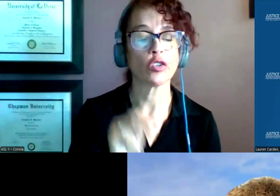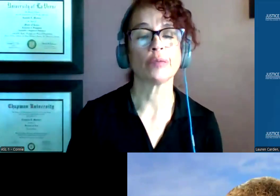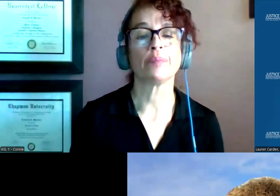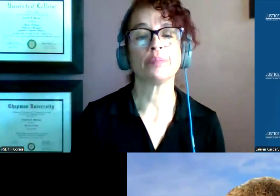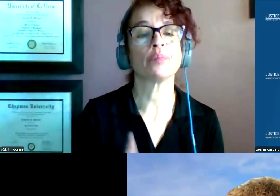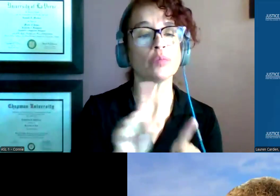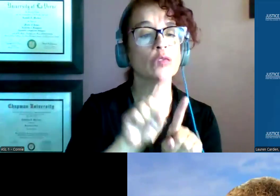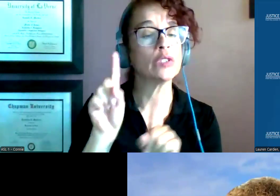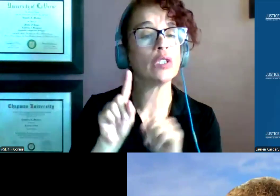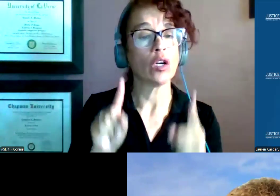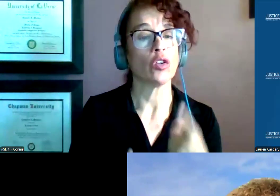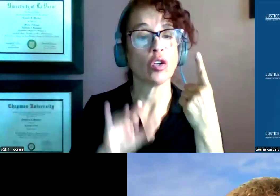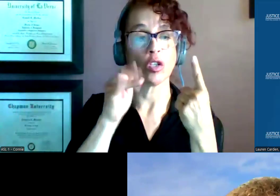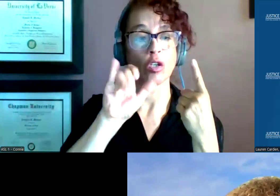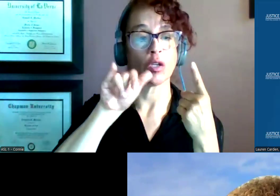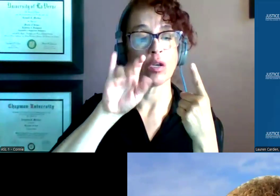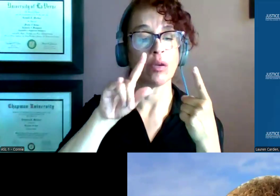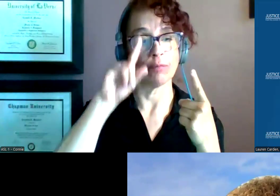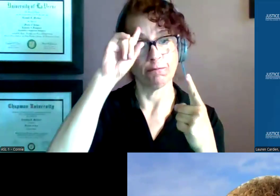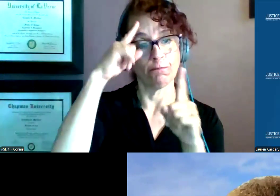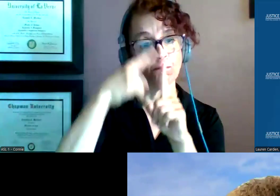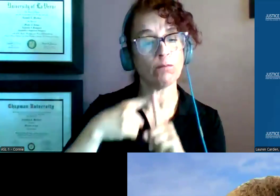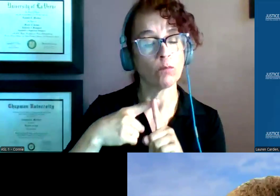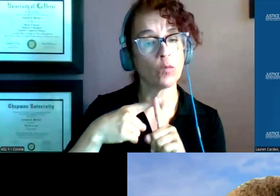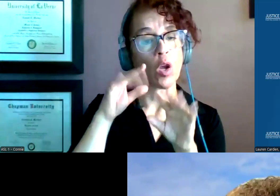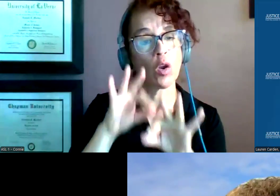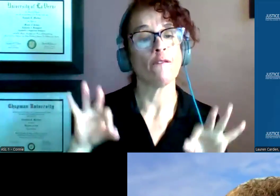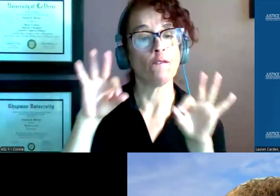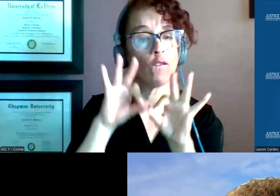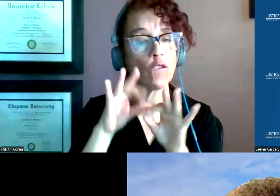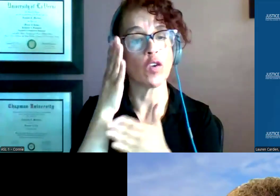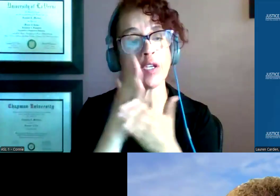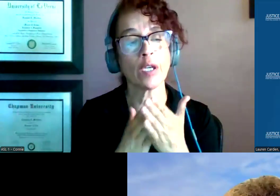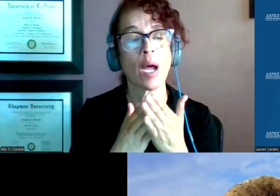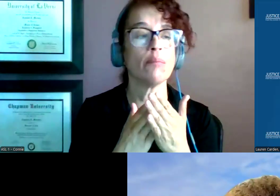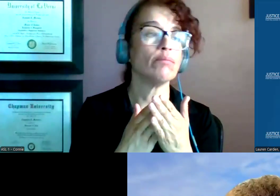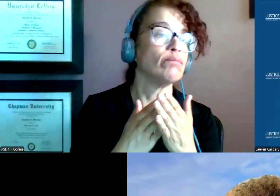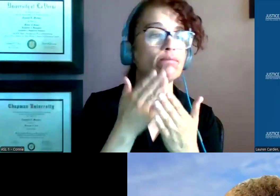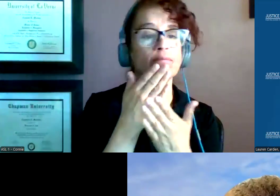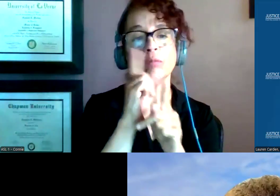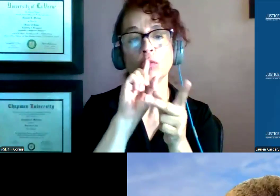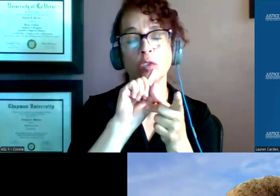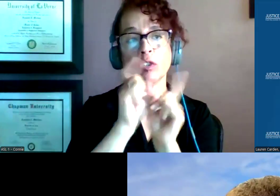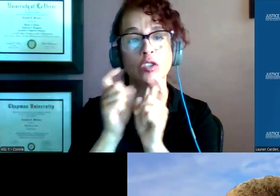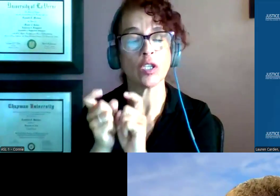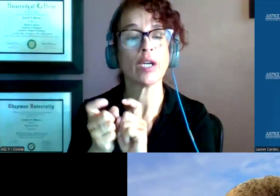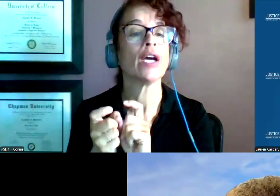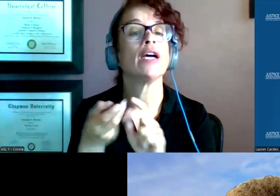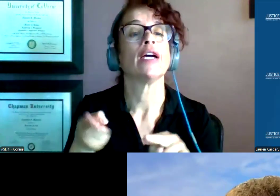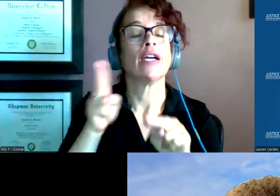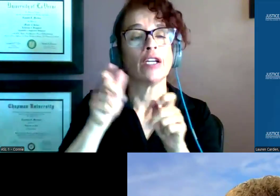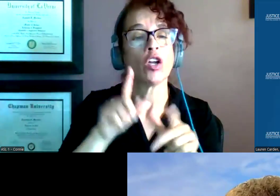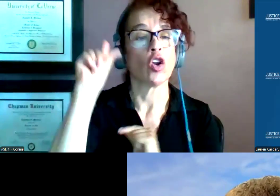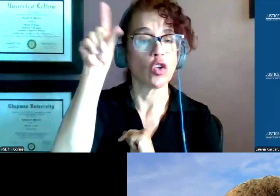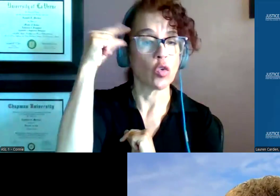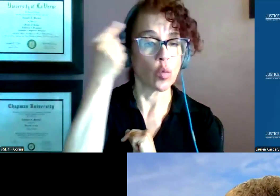Also on Initiative 1, we're optimistic about the potential for some positive change and increased coordination through the